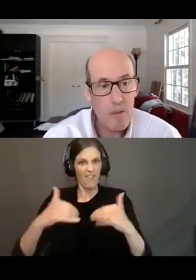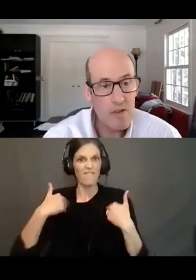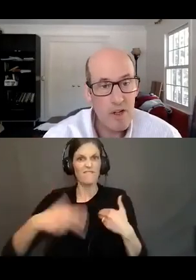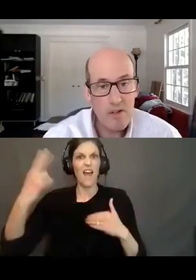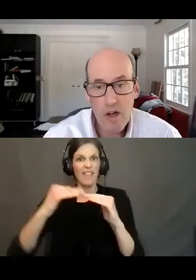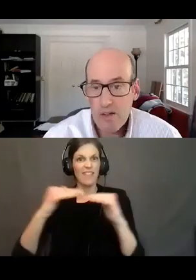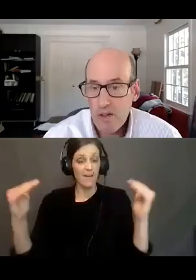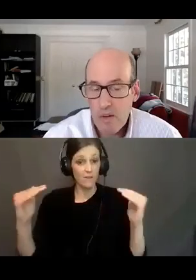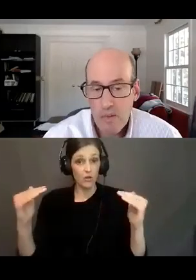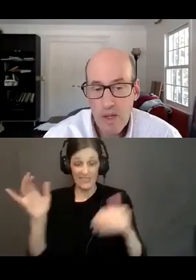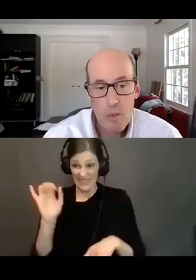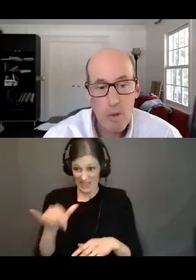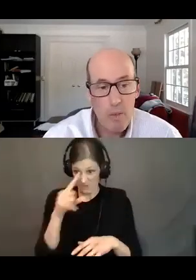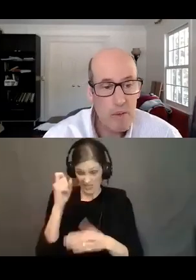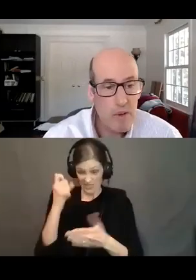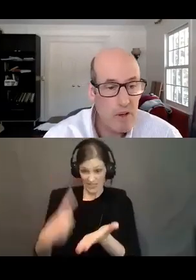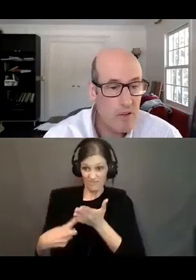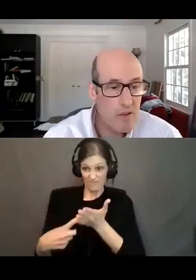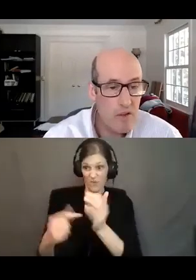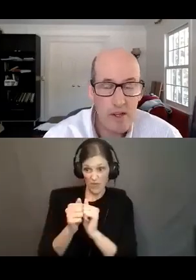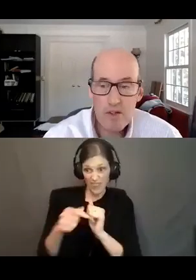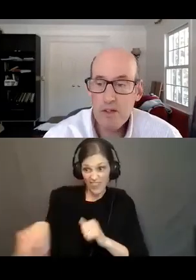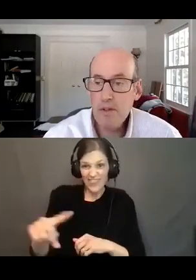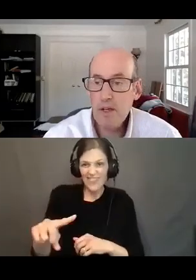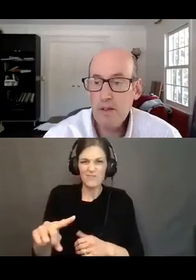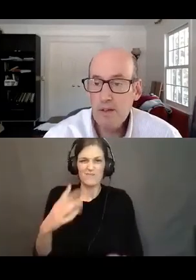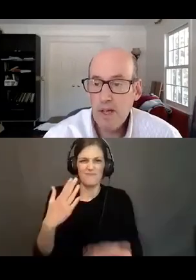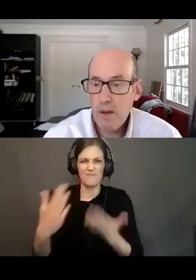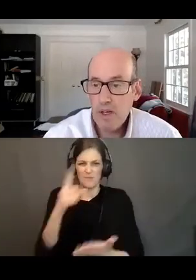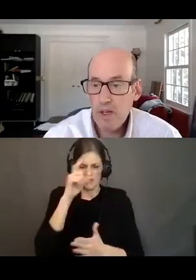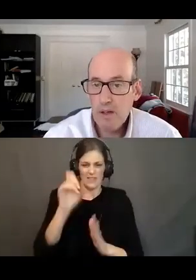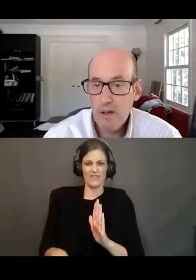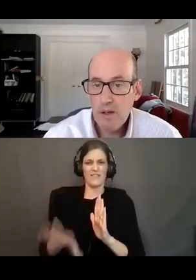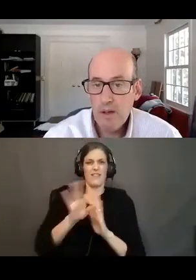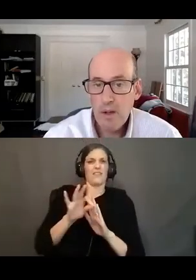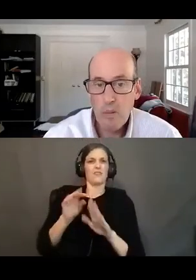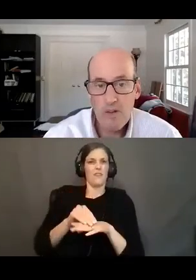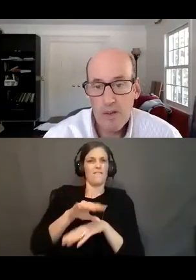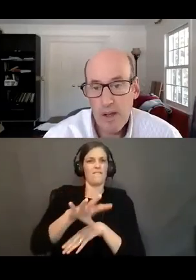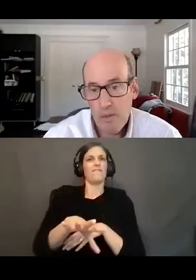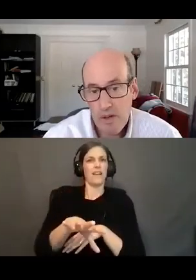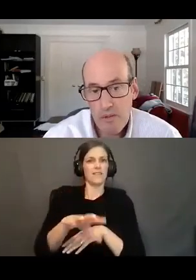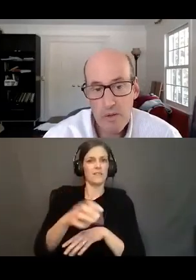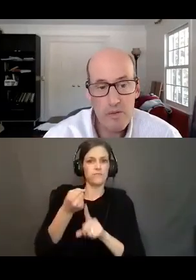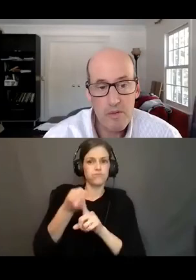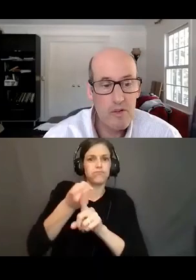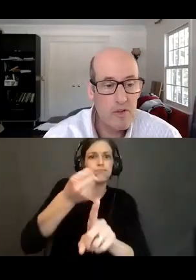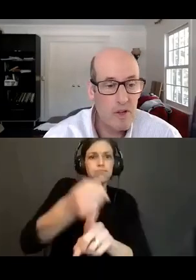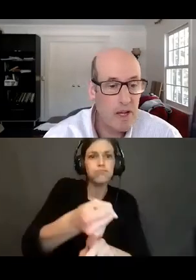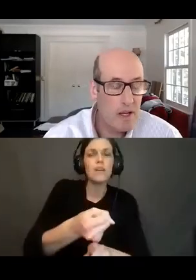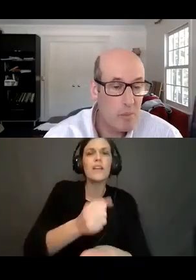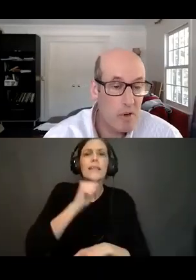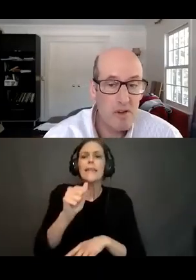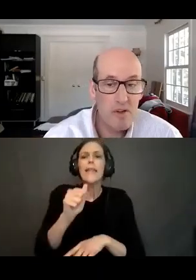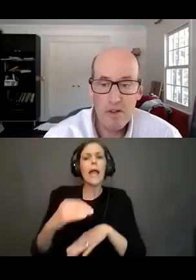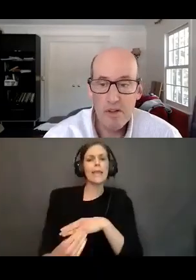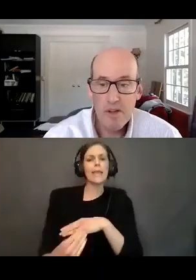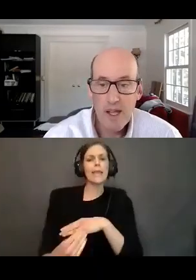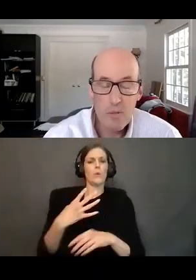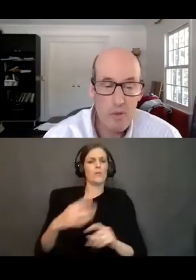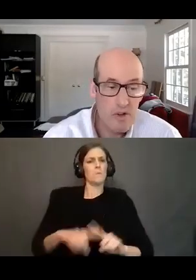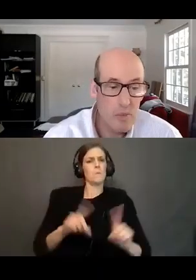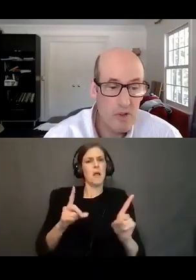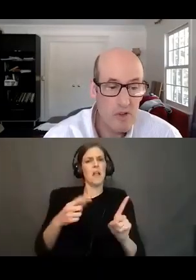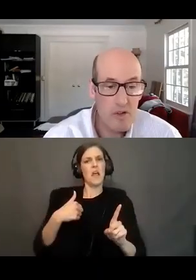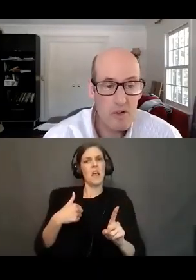Is that because I talked to them? Well, it might be because the selection effect dominated. It wasn't that I was influenced, it's just that I had previously